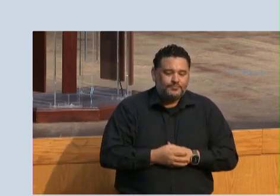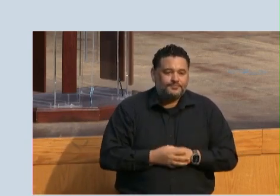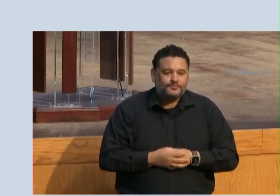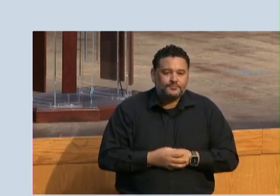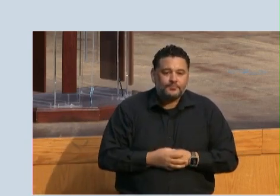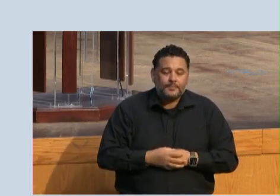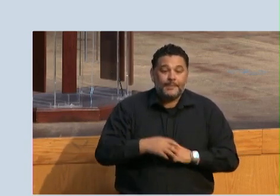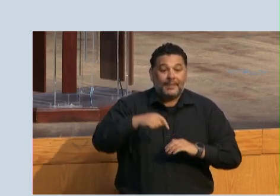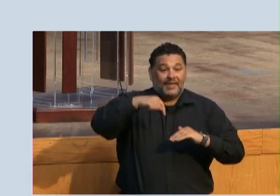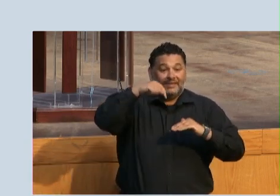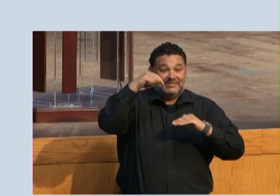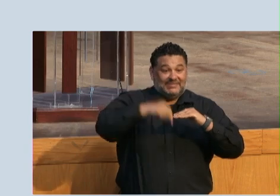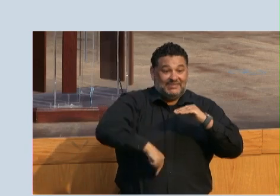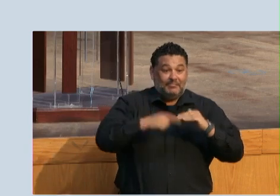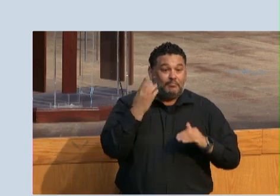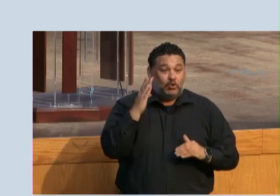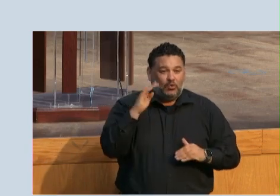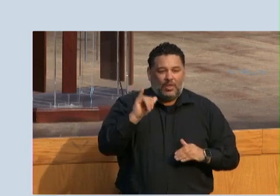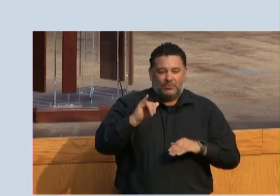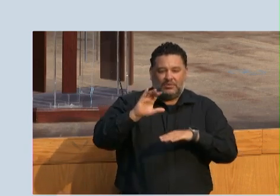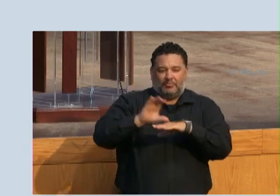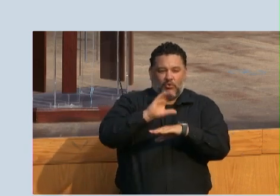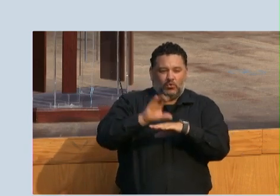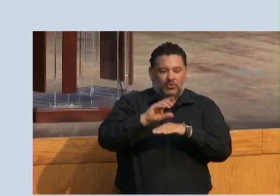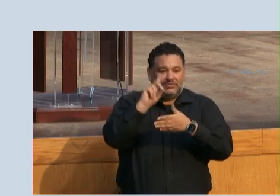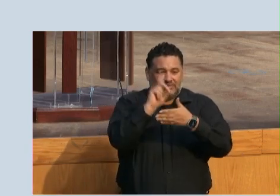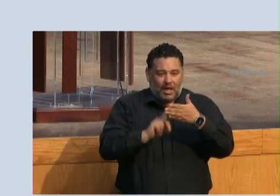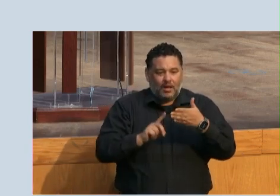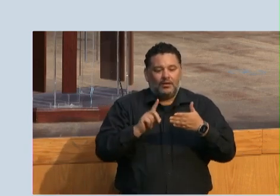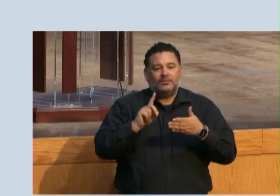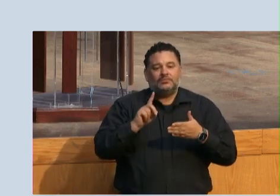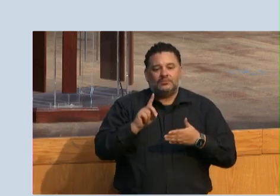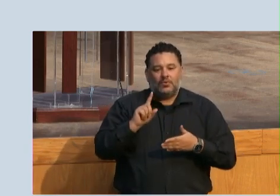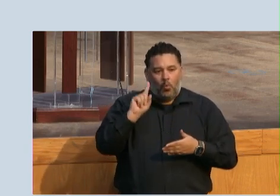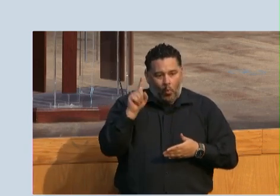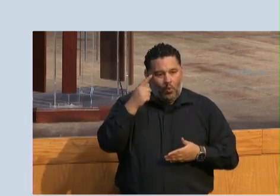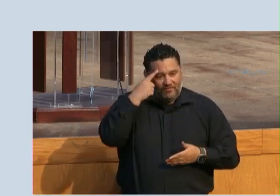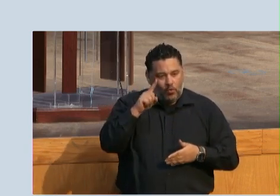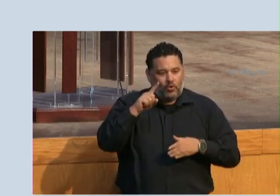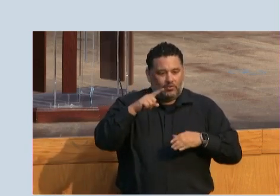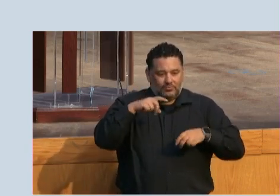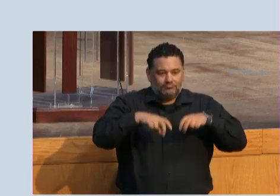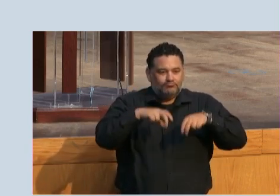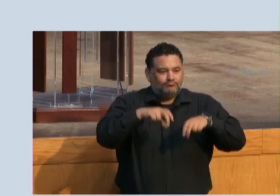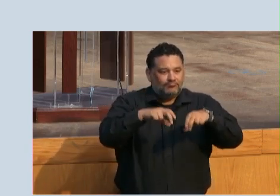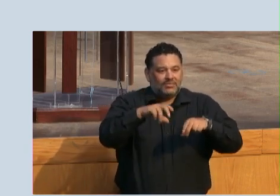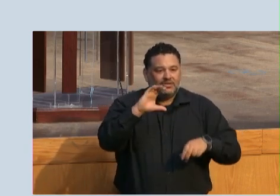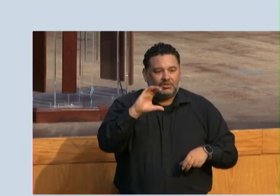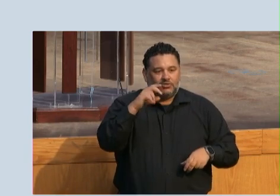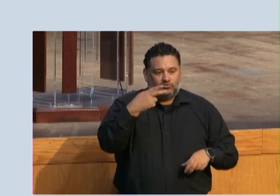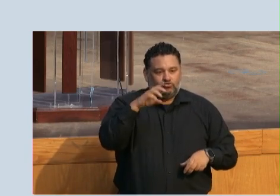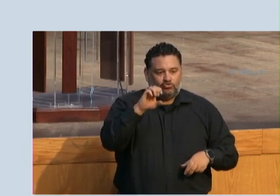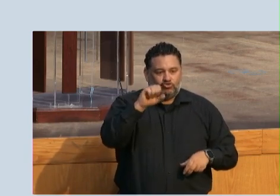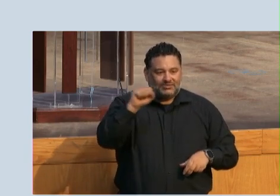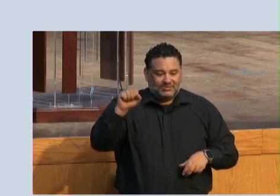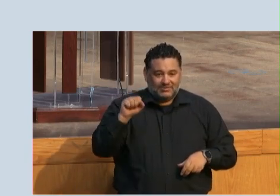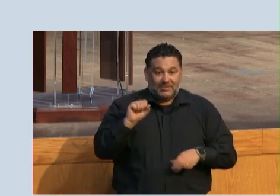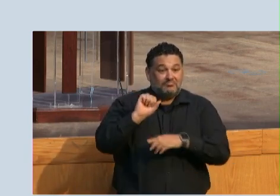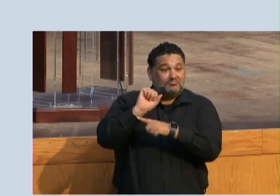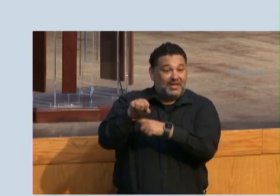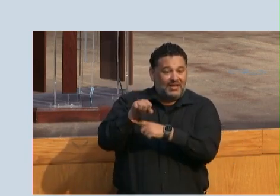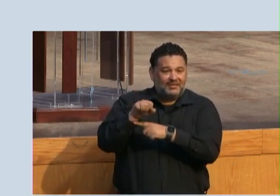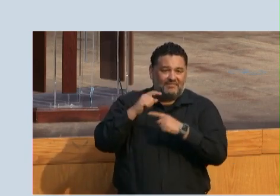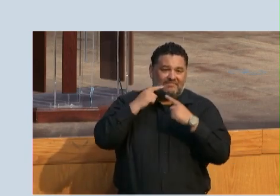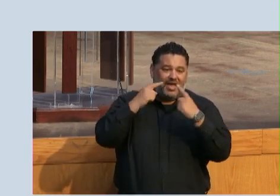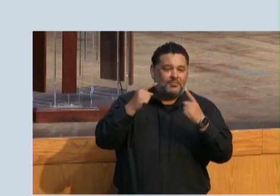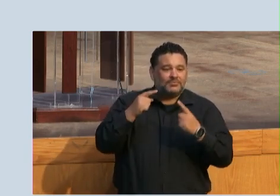Deep Blue was a computer. It was designed only for chess, and it famously beat the chess grandmaster